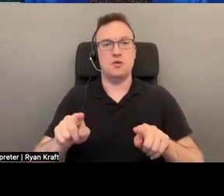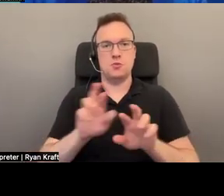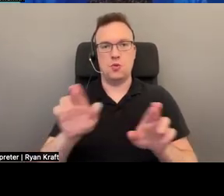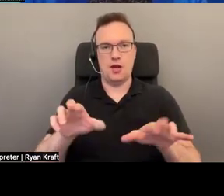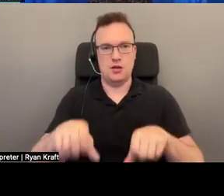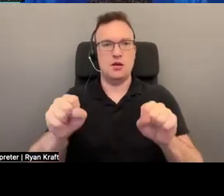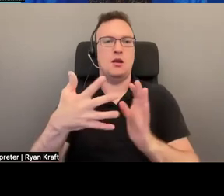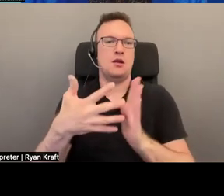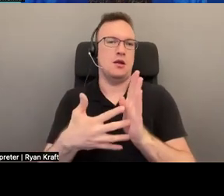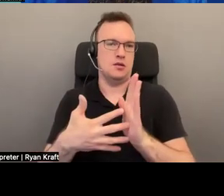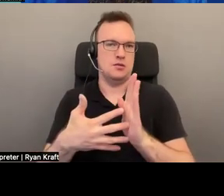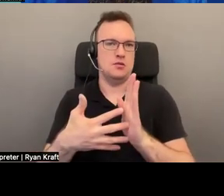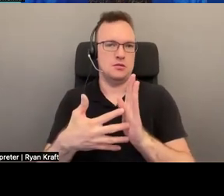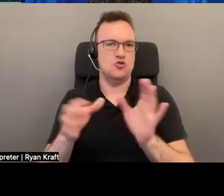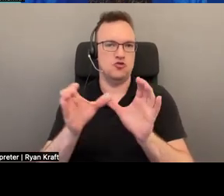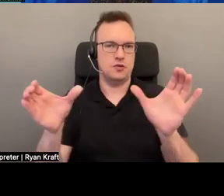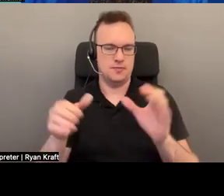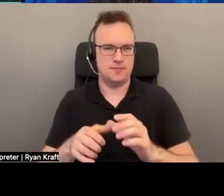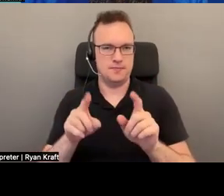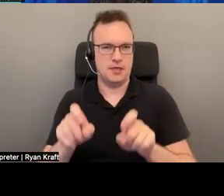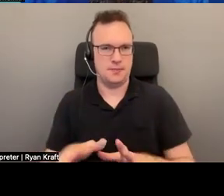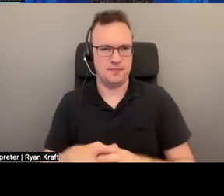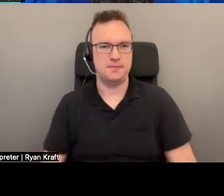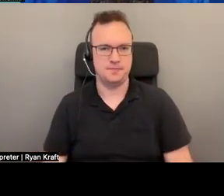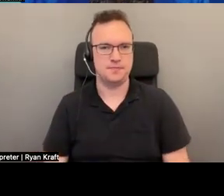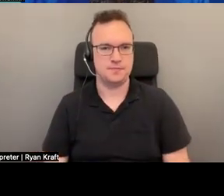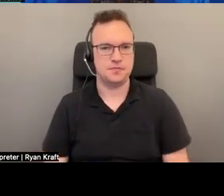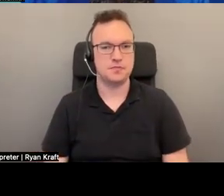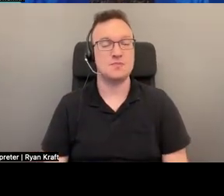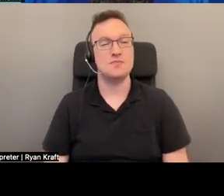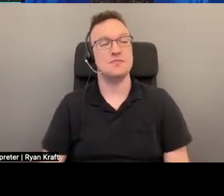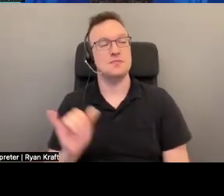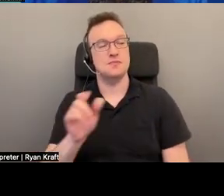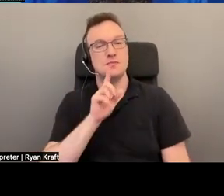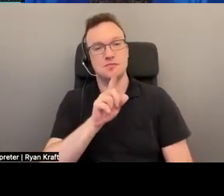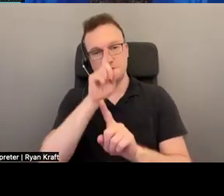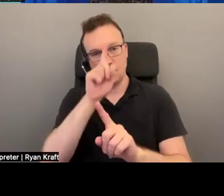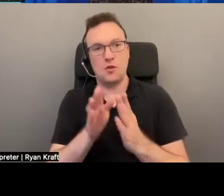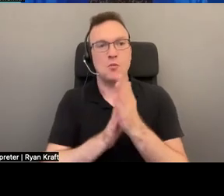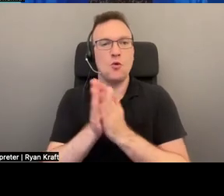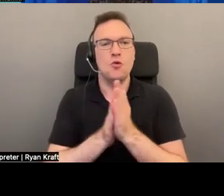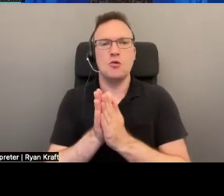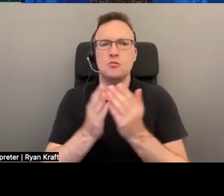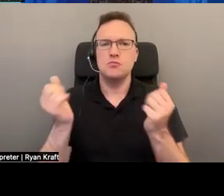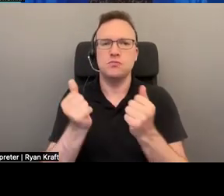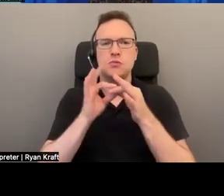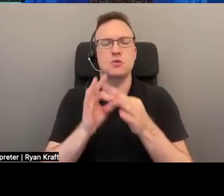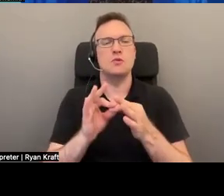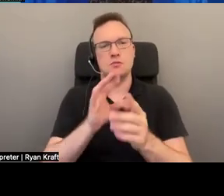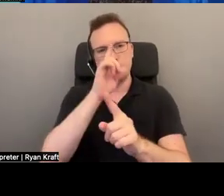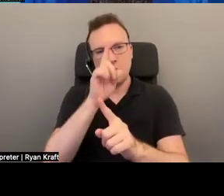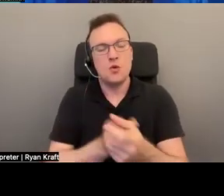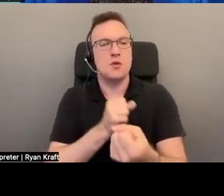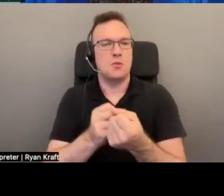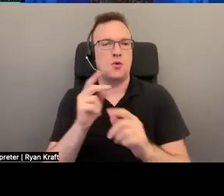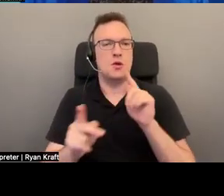multiple choice certification exam. And we're really motivated around wanting to support people who have